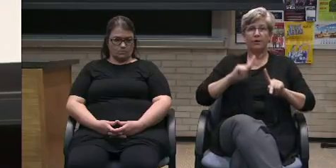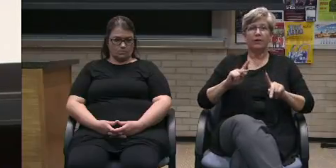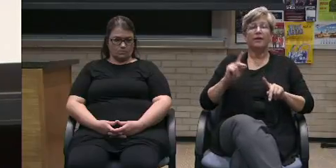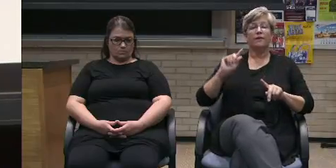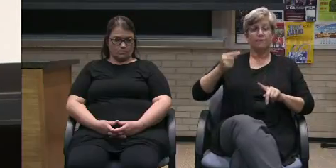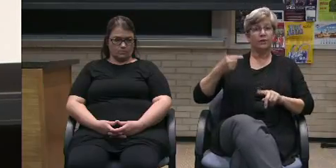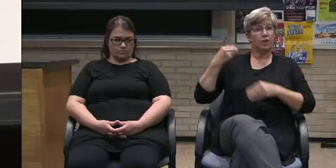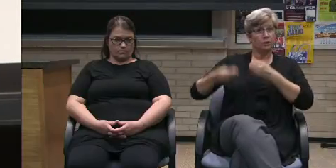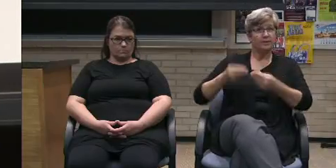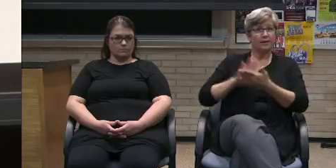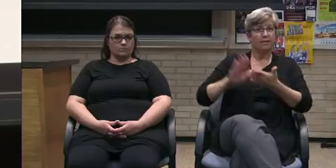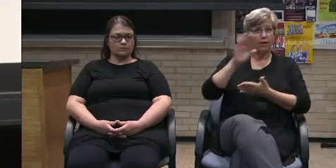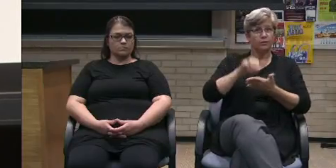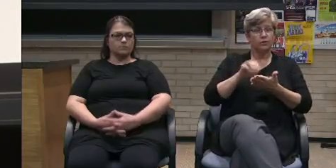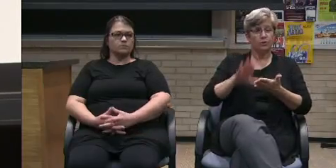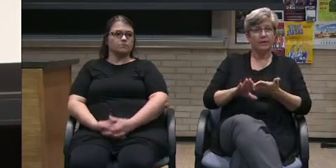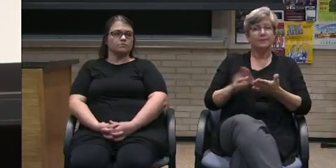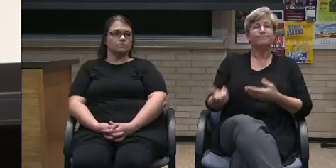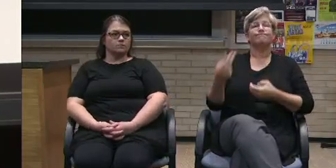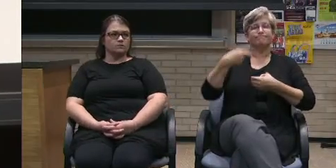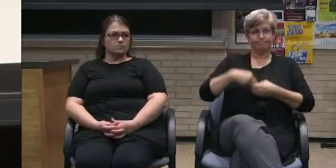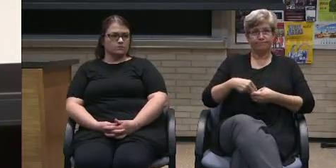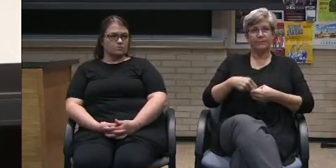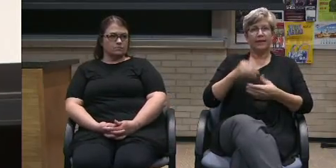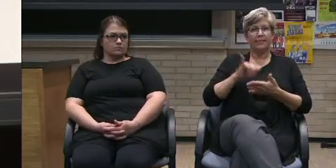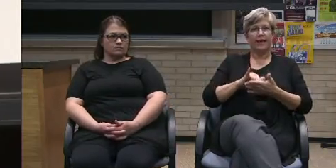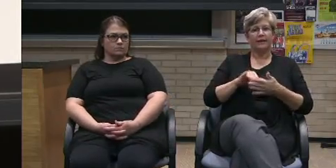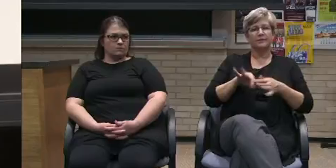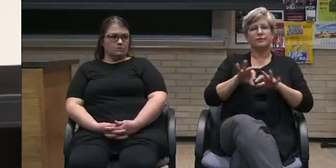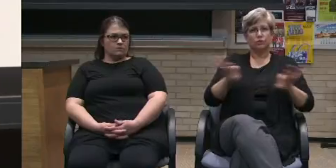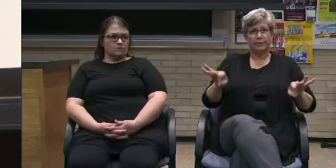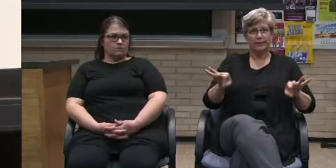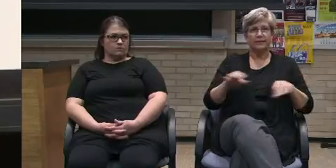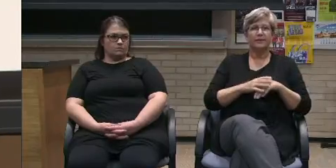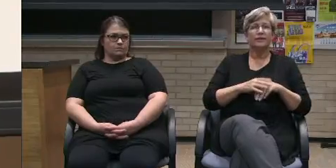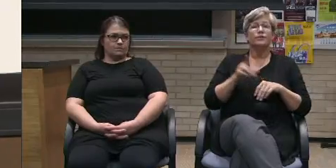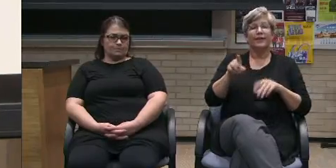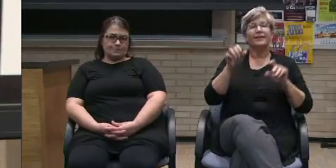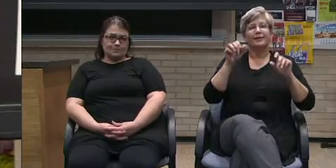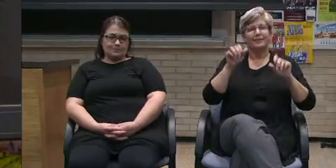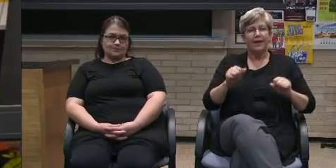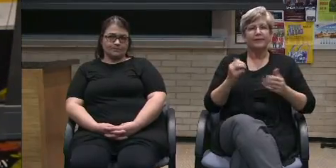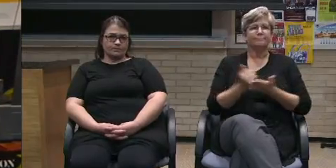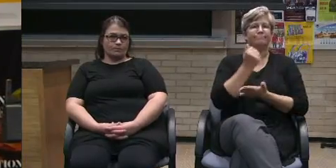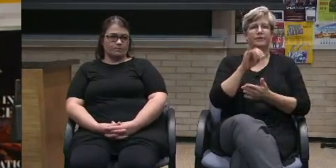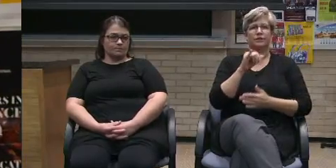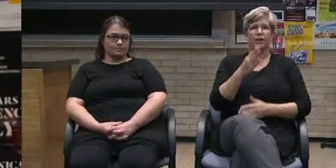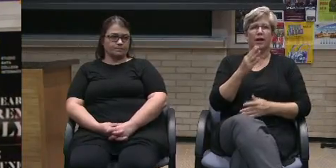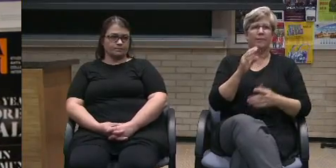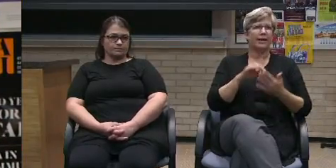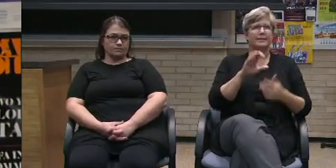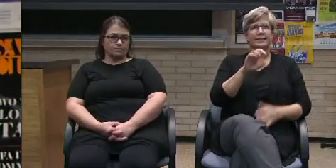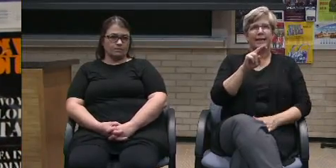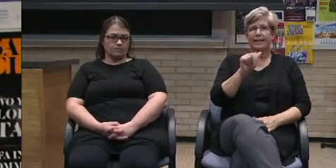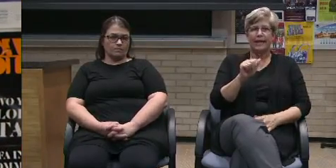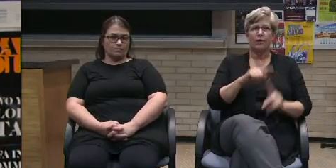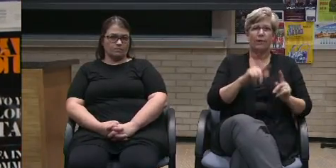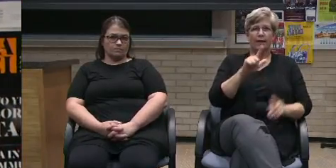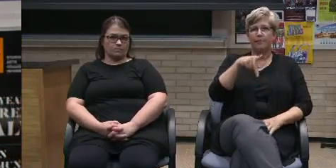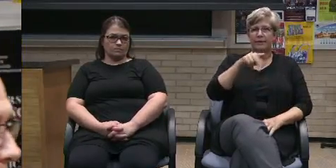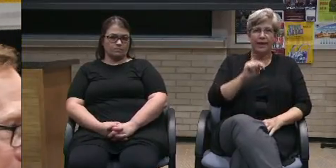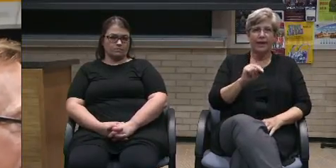generation college commonly, into getting that post-secondary credential so that they can get the job as the CNA, the LPN,